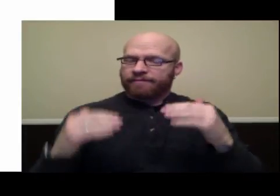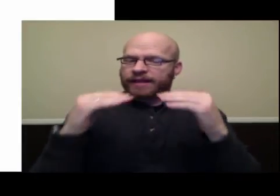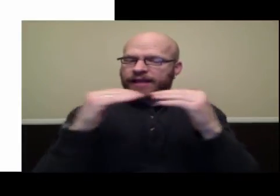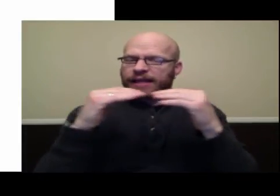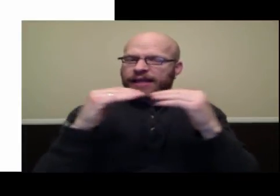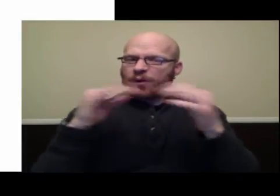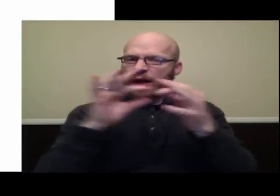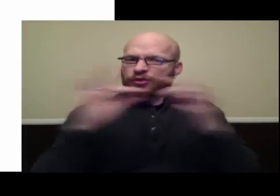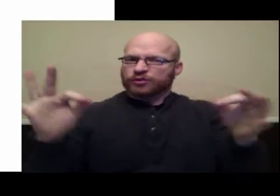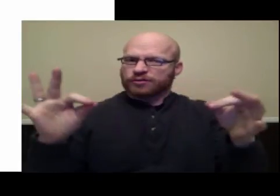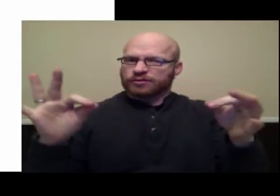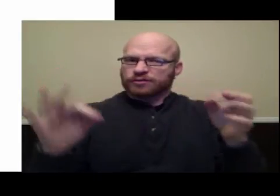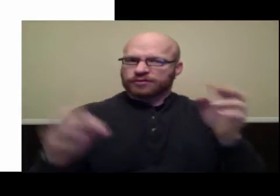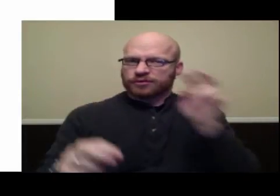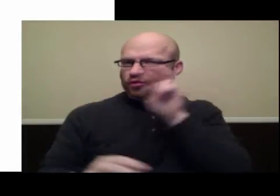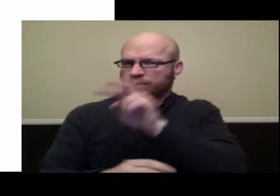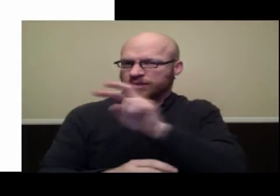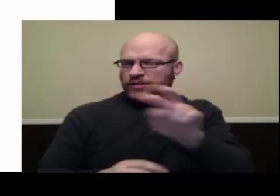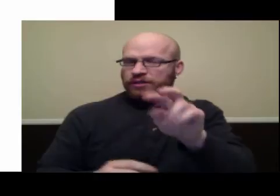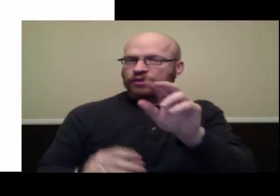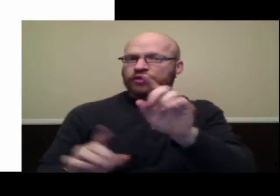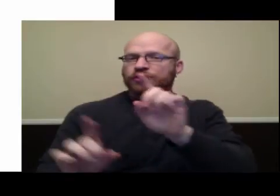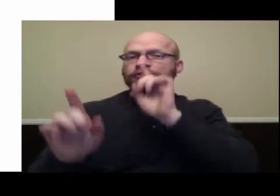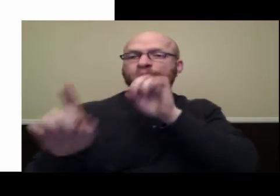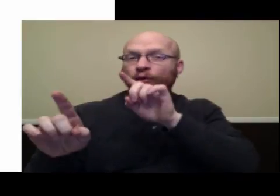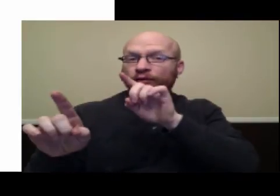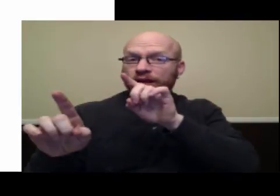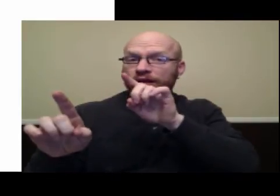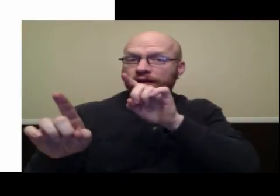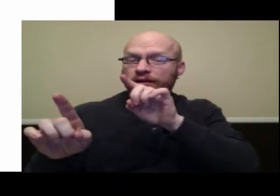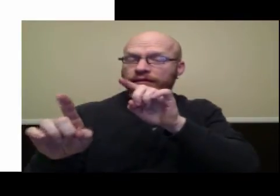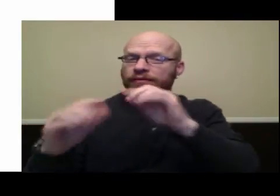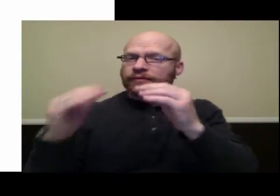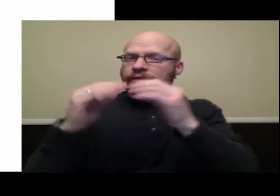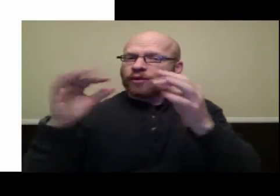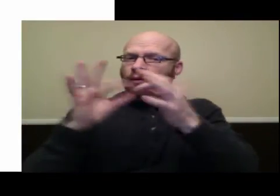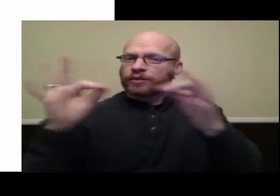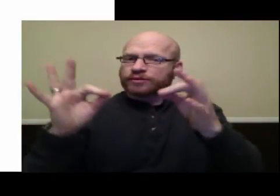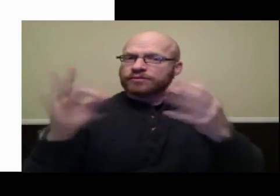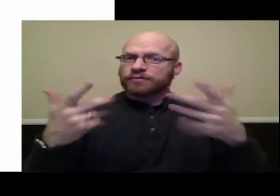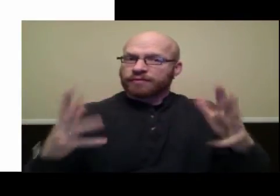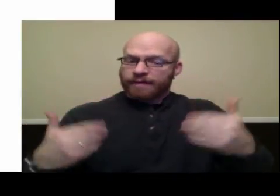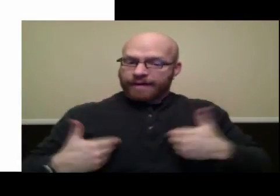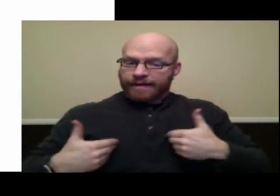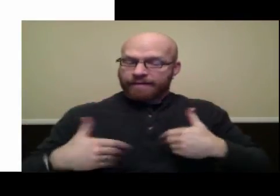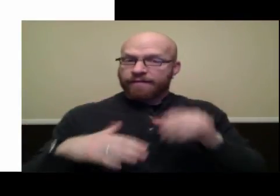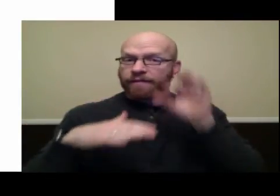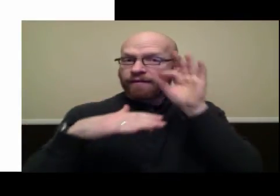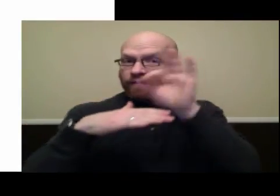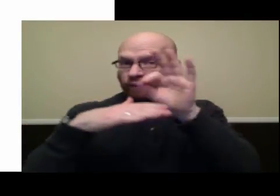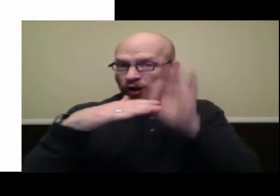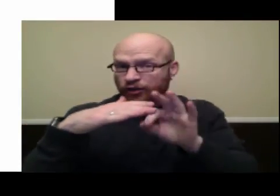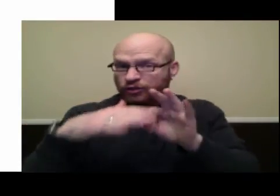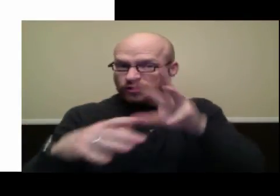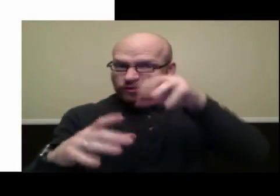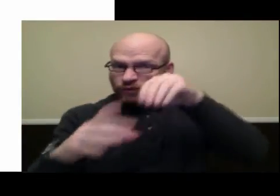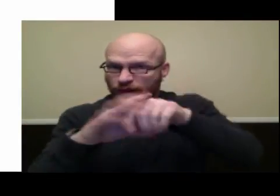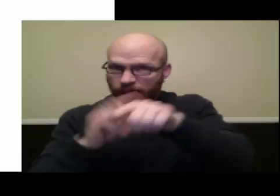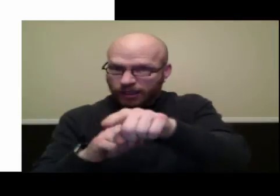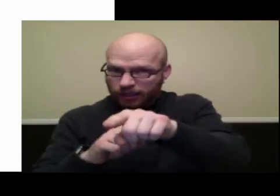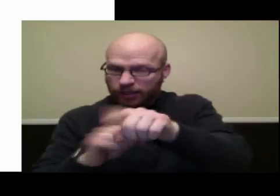how to solve equations that contain fractions,